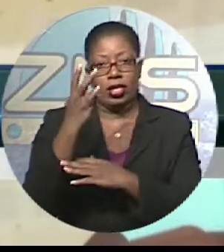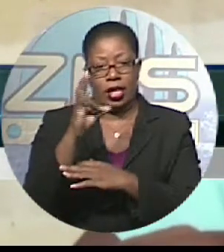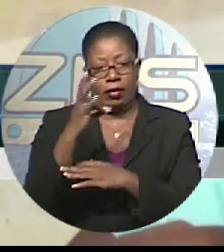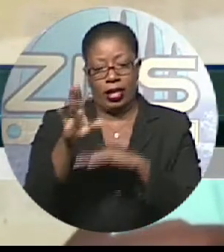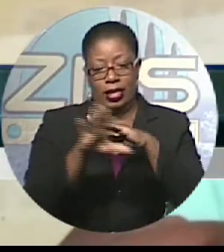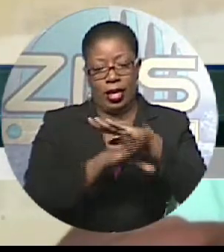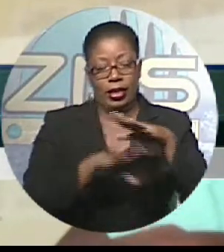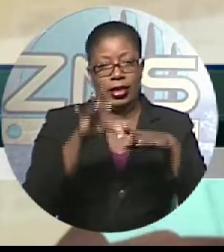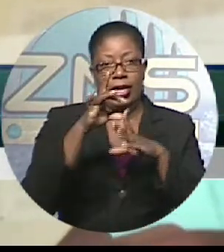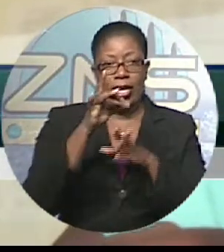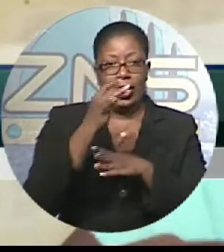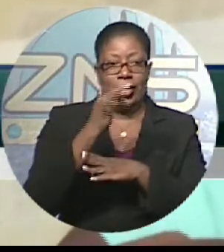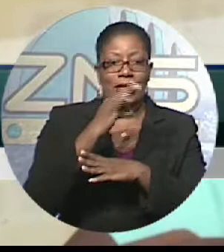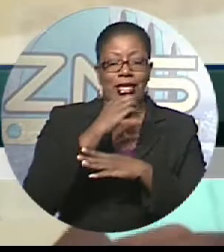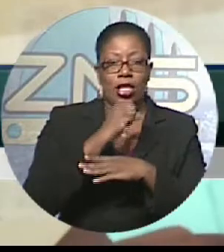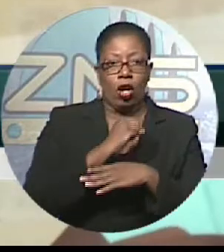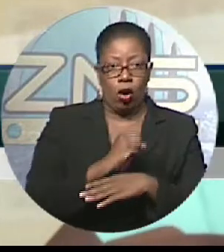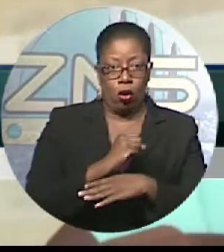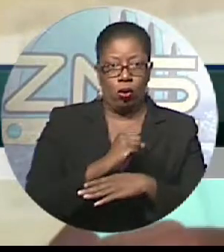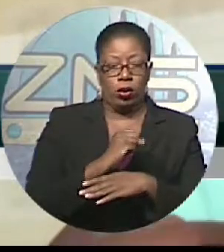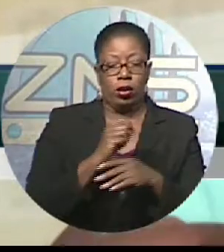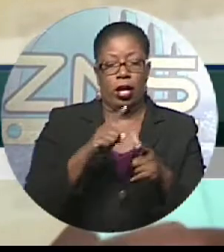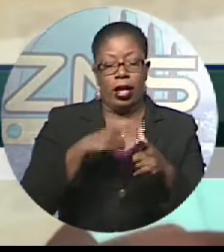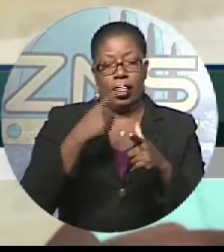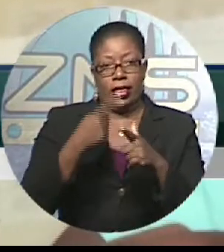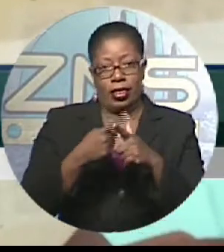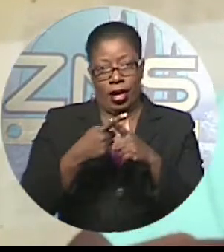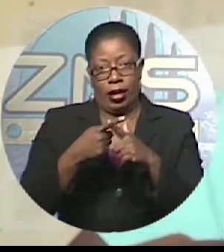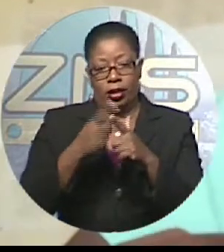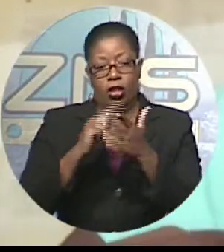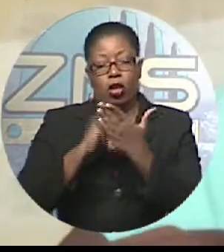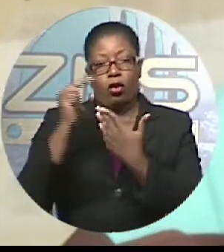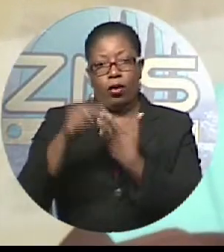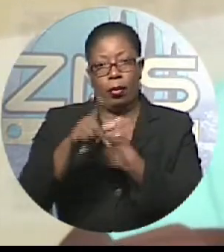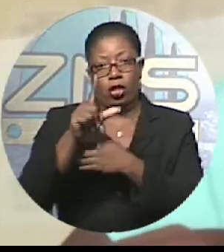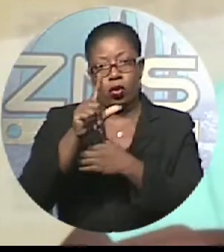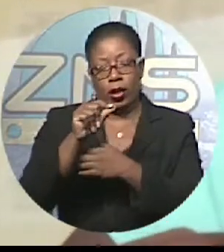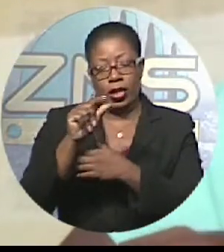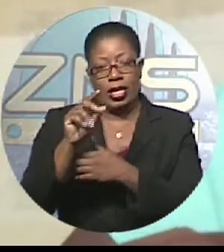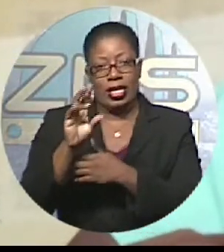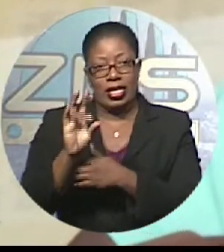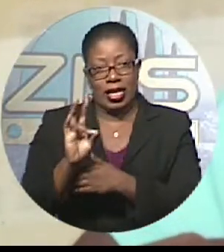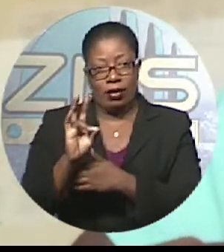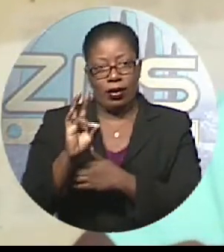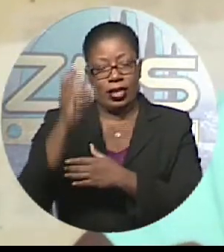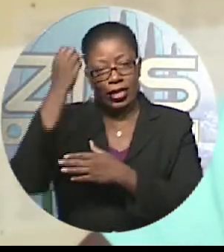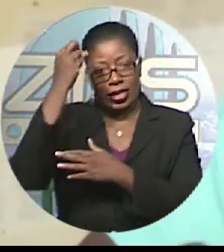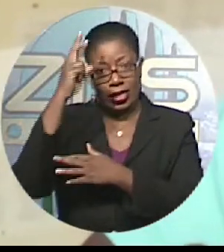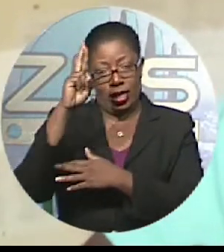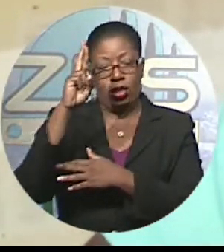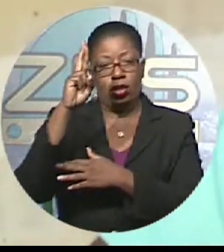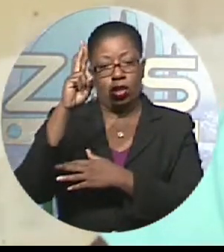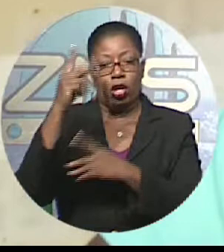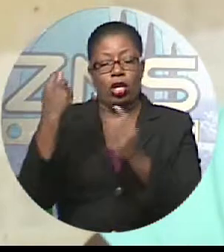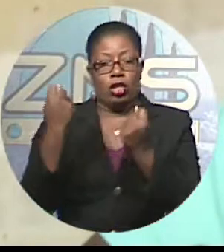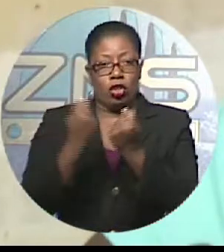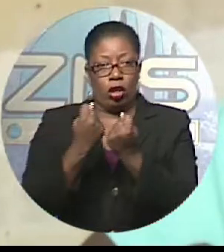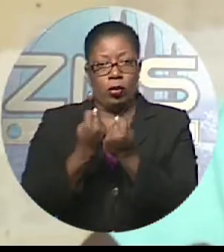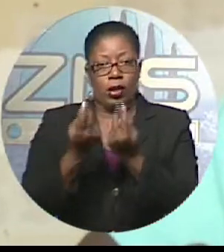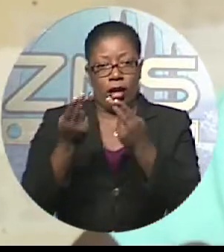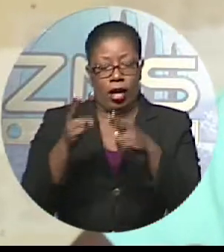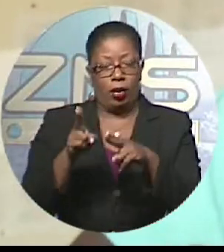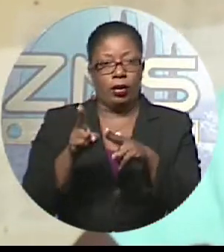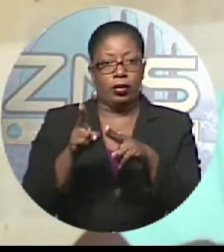Under-19 tournament. And then we move in November 27th. It will be the senior tournament, which will be played